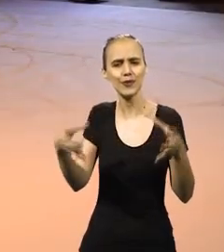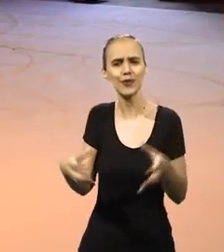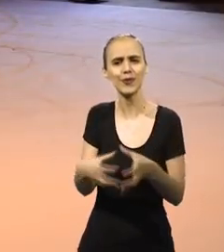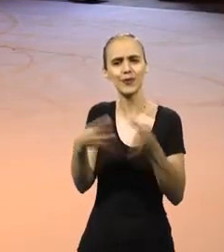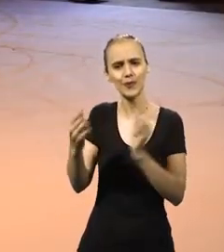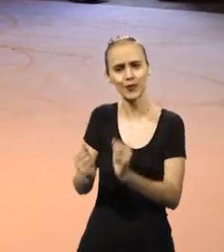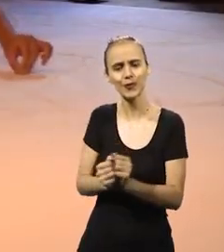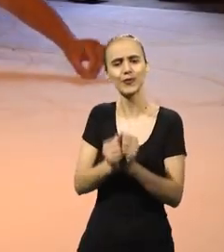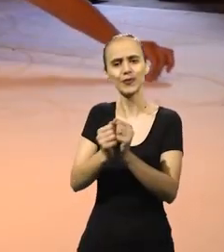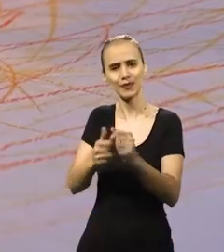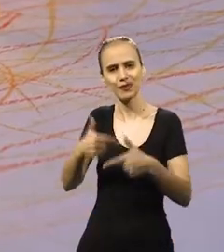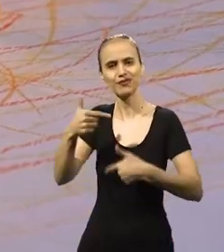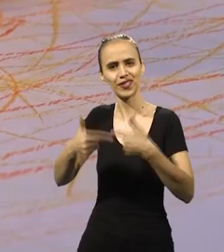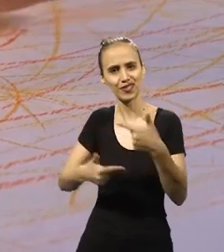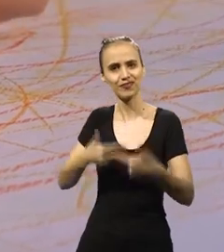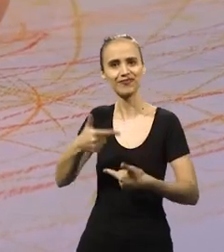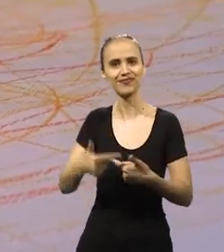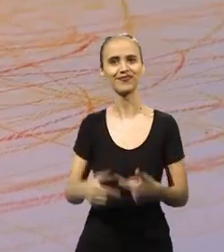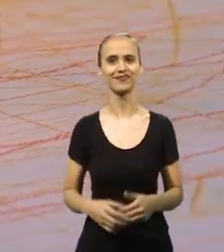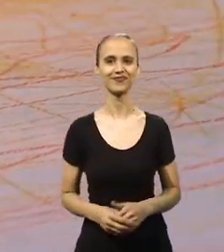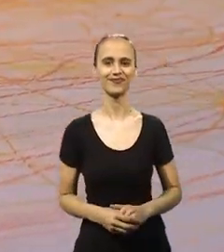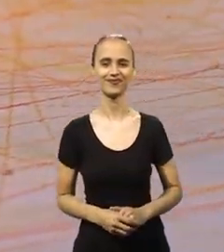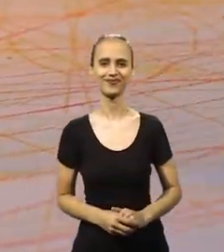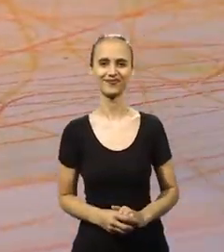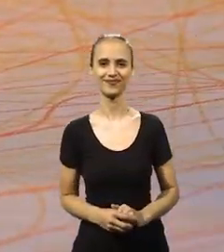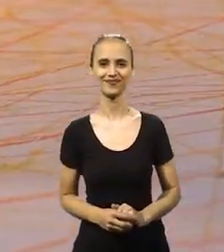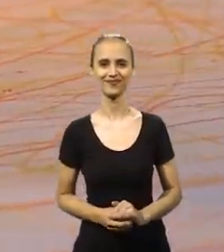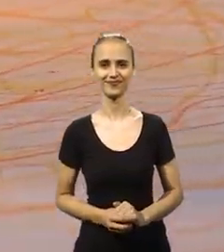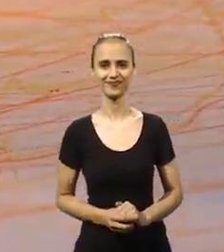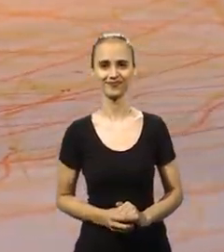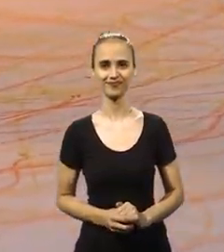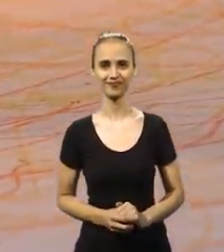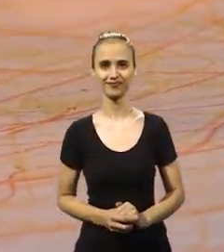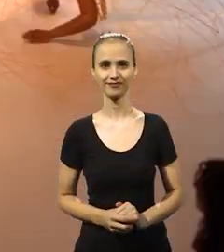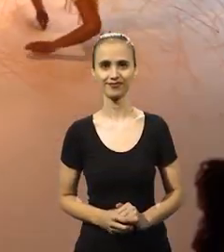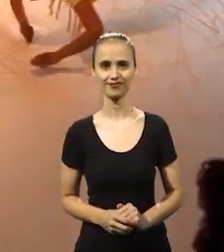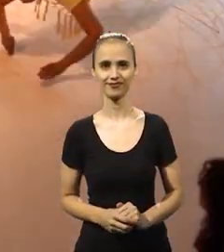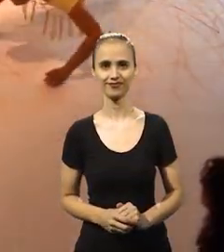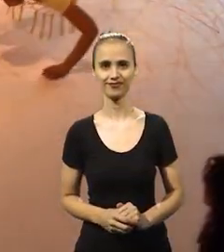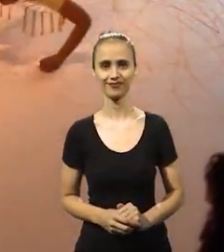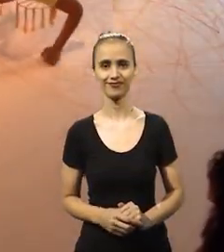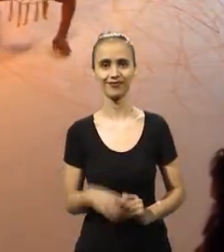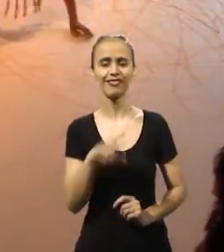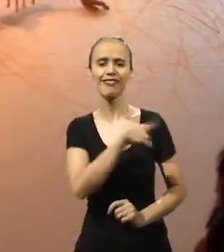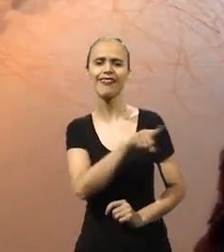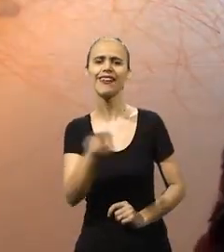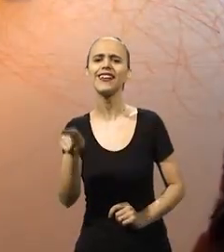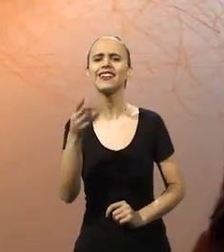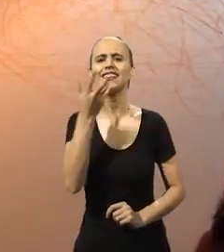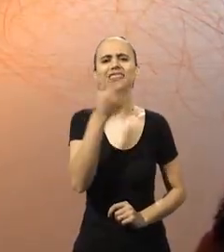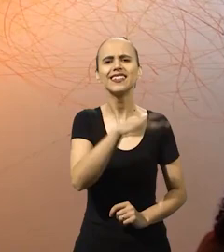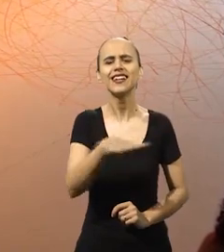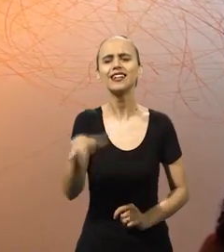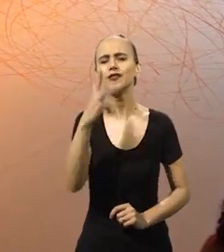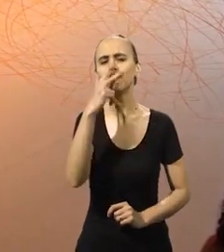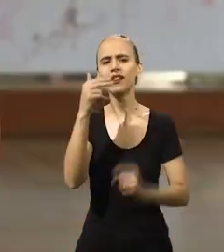but it is nice to work to walk together, no? They with this